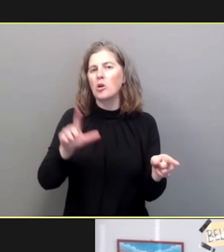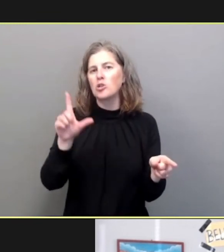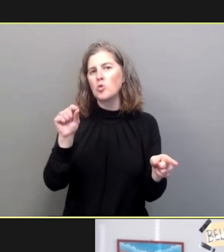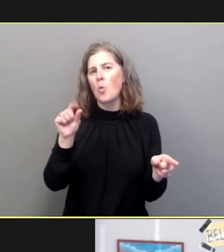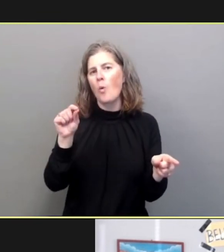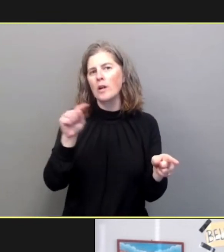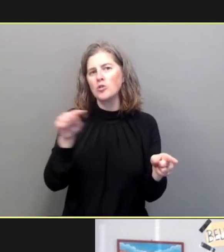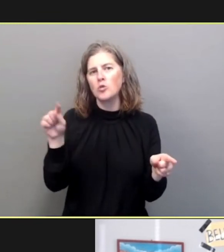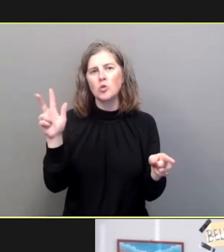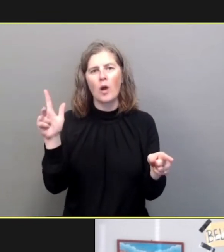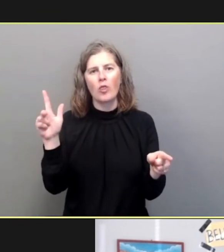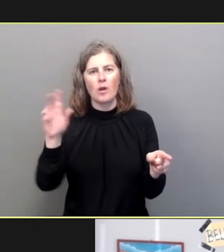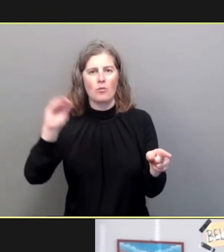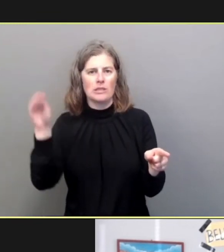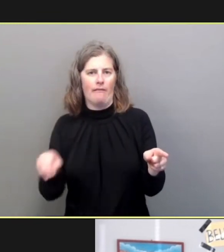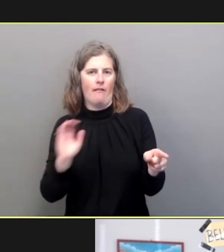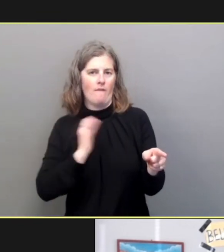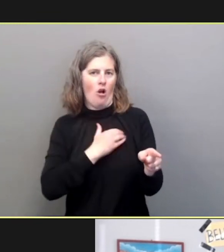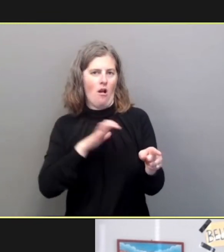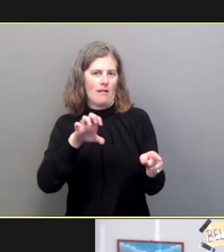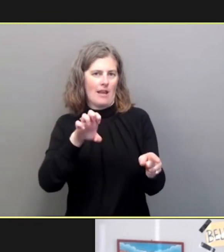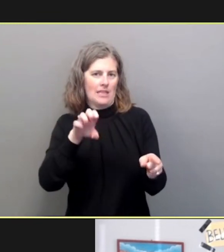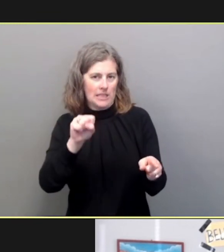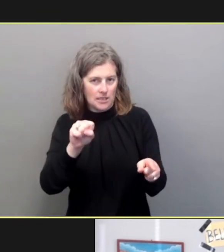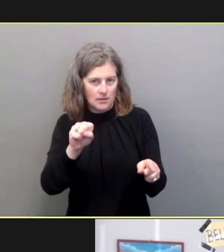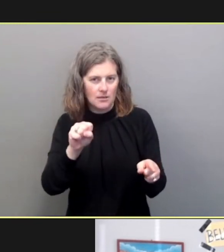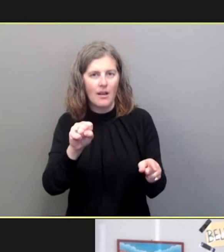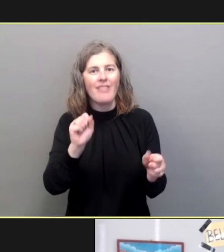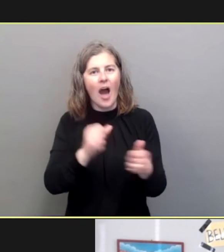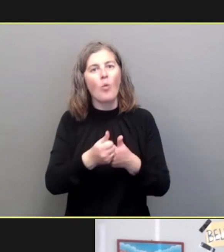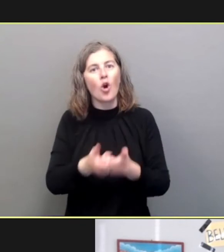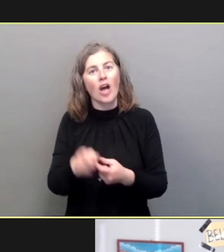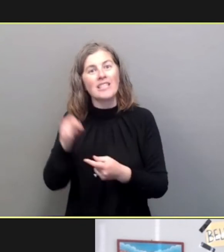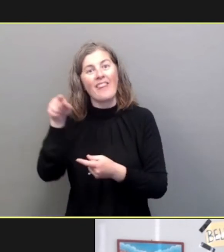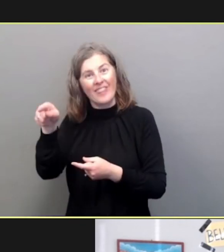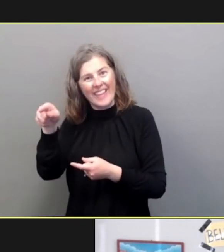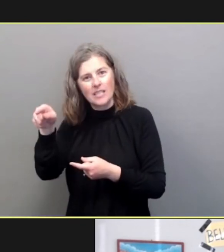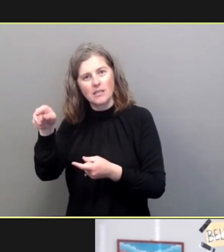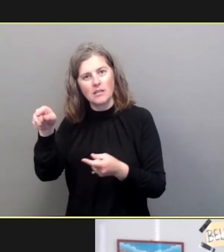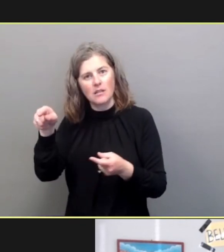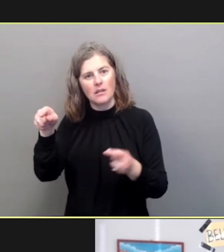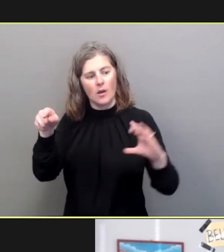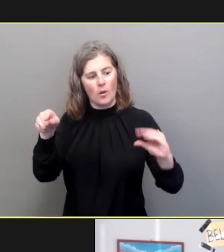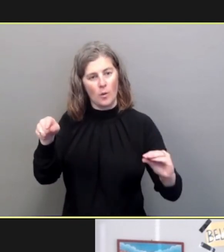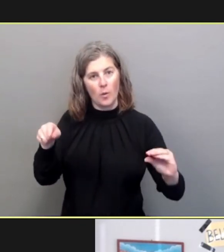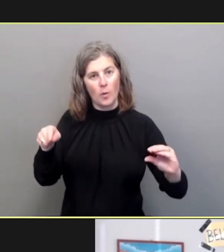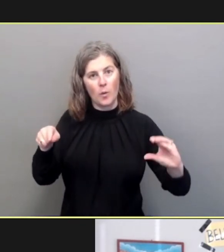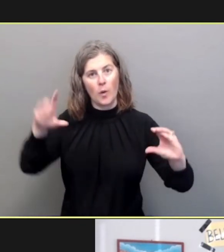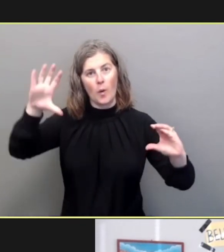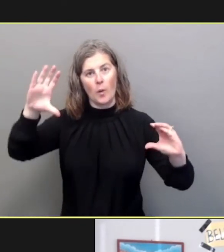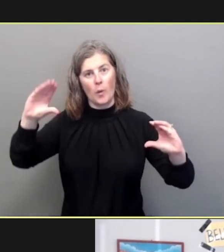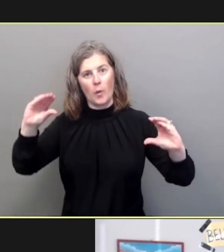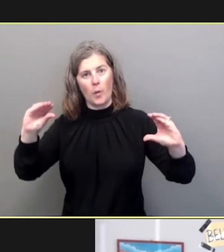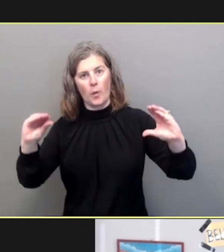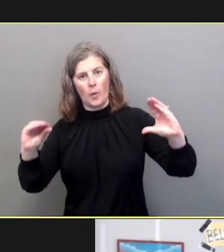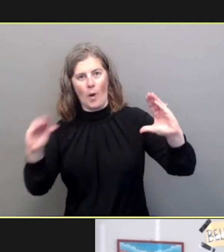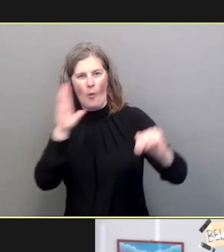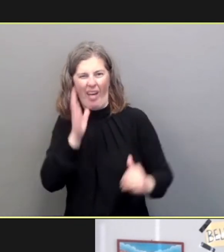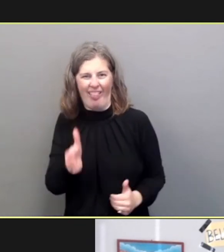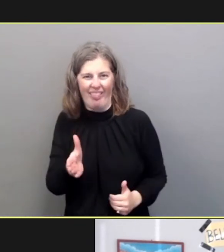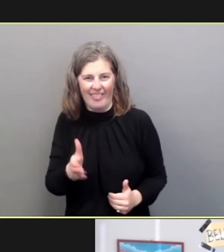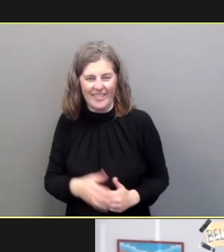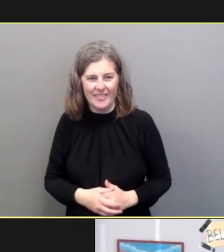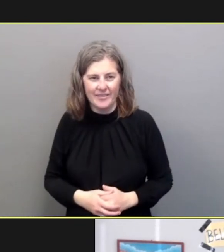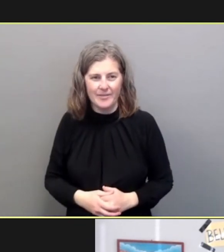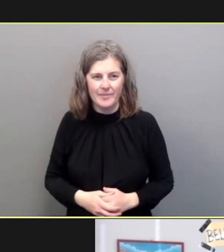23% of our cases. And then that's going to drive down that proportion with underlying conditions as well. Got